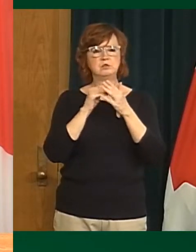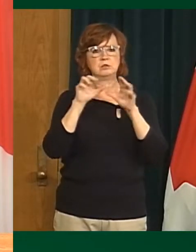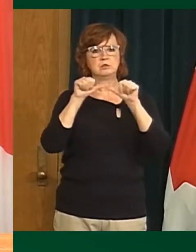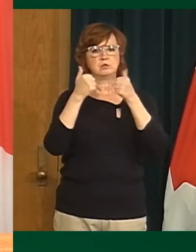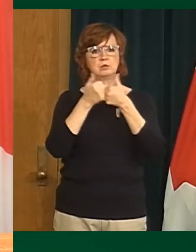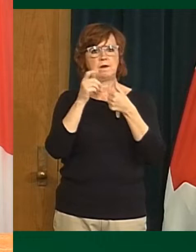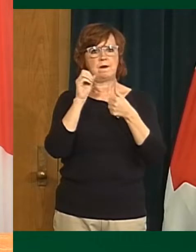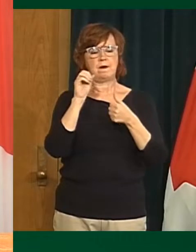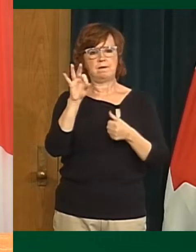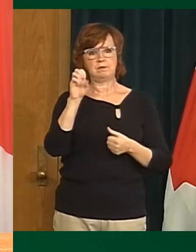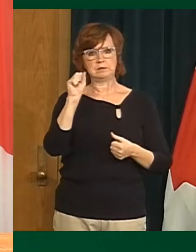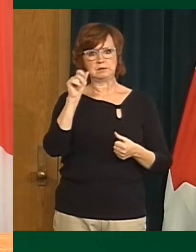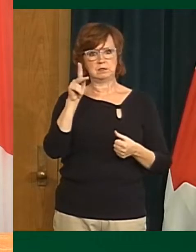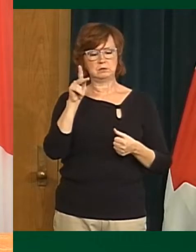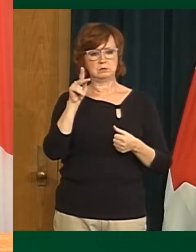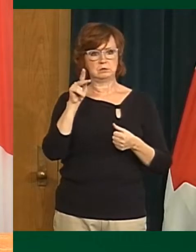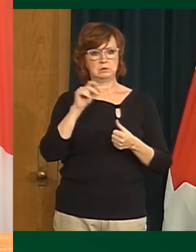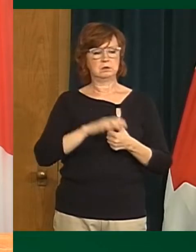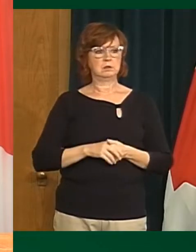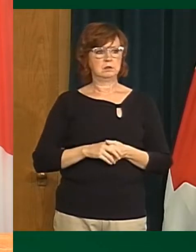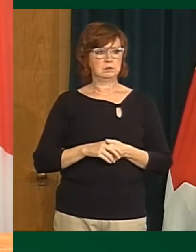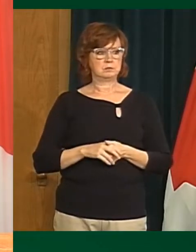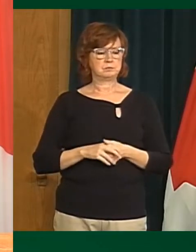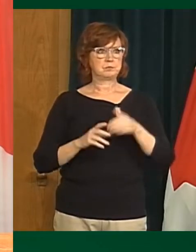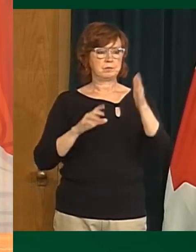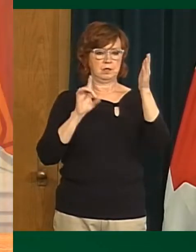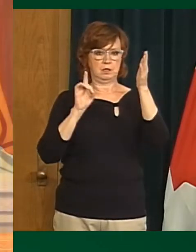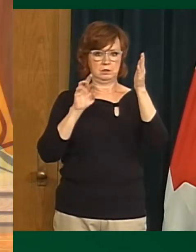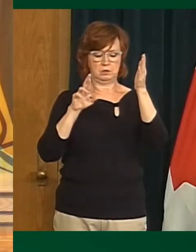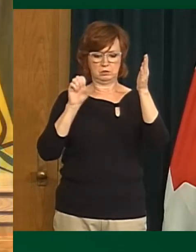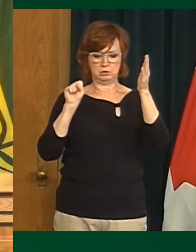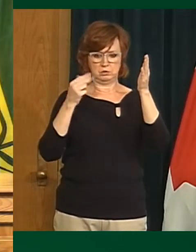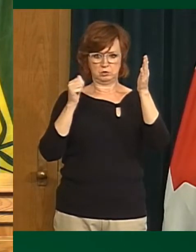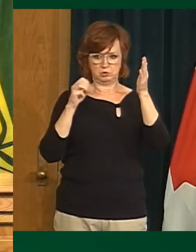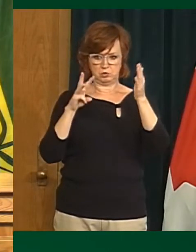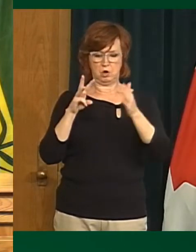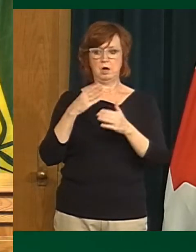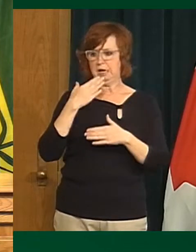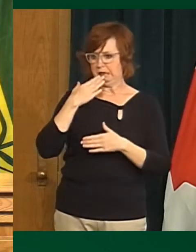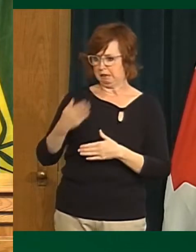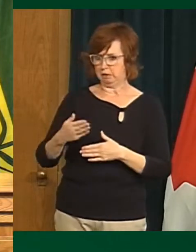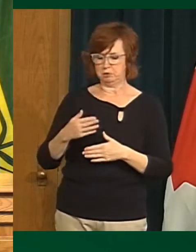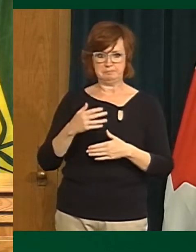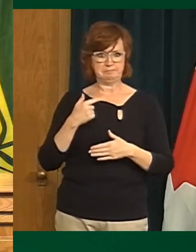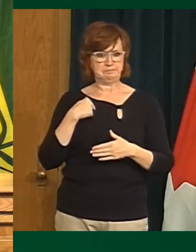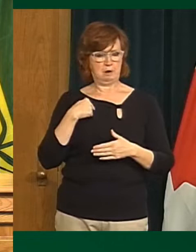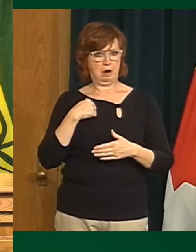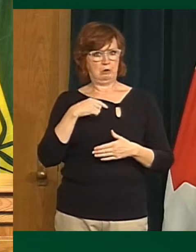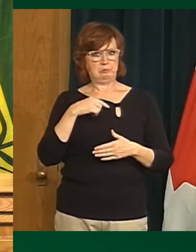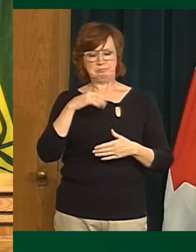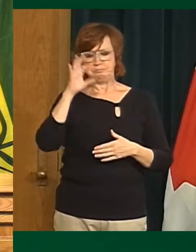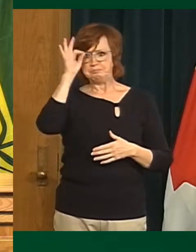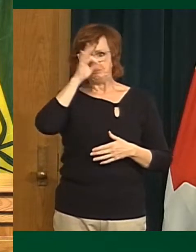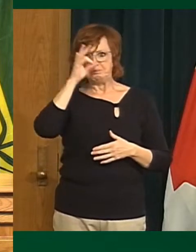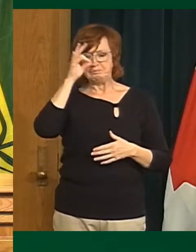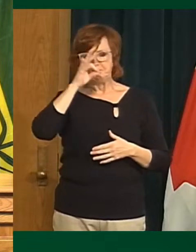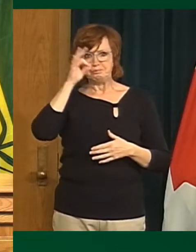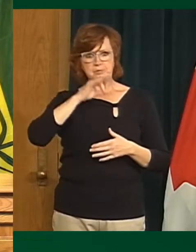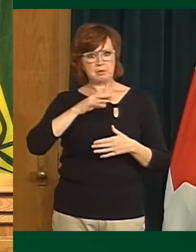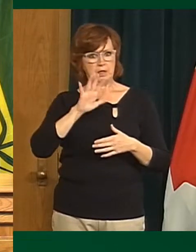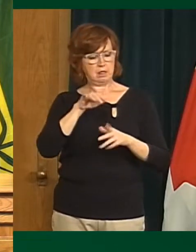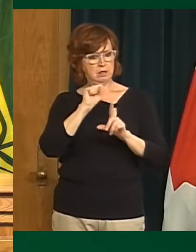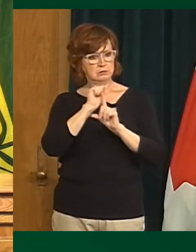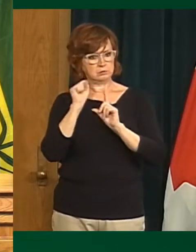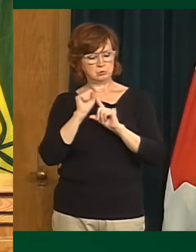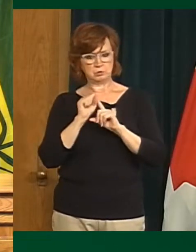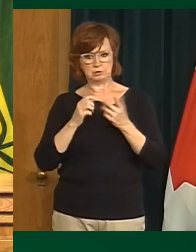to this situation. Thank you, Dr. Shahab. I'm not aware of cases happening within